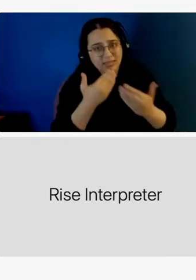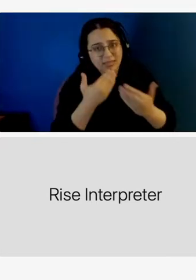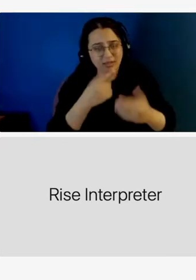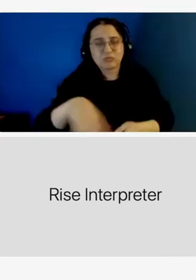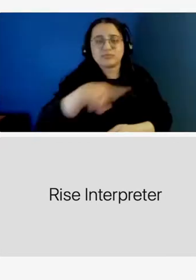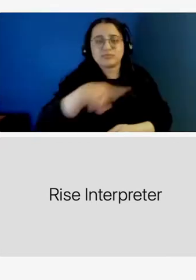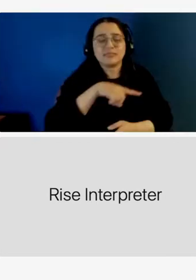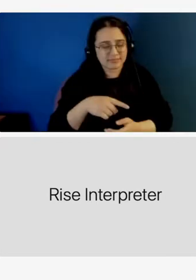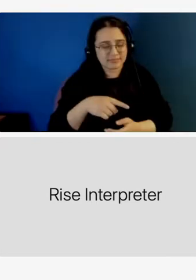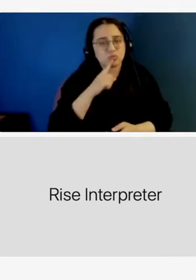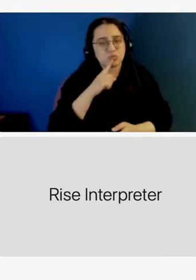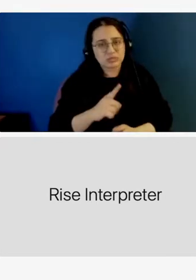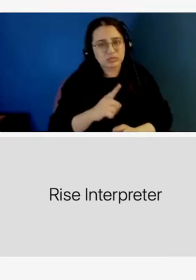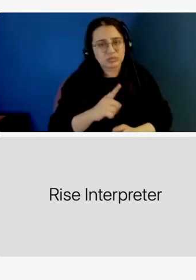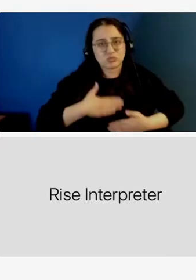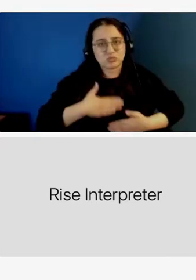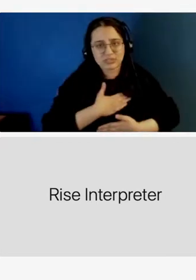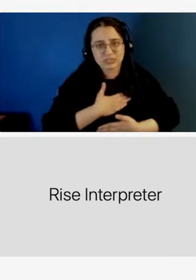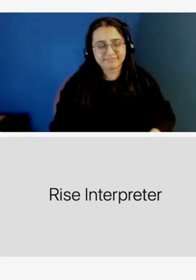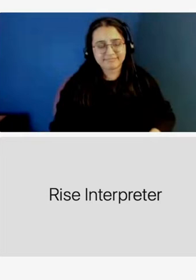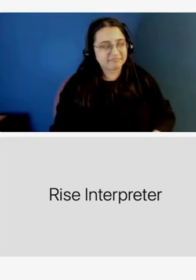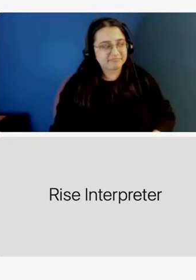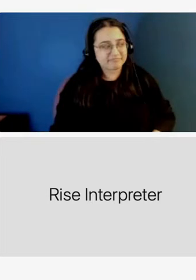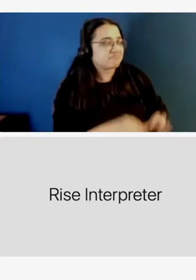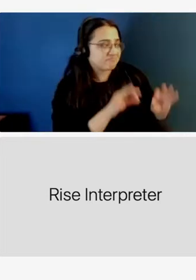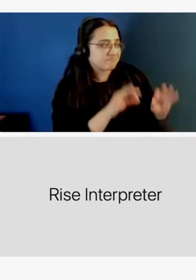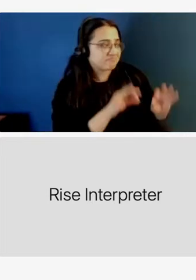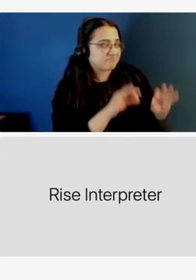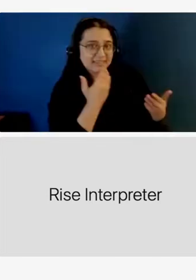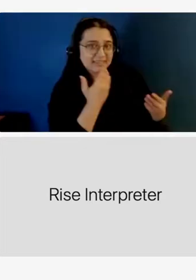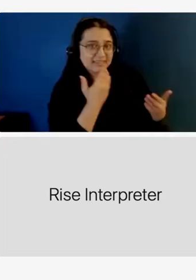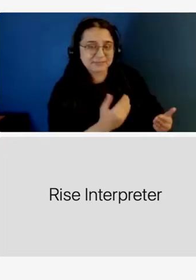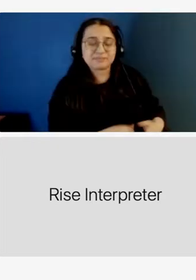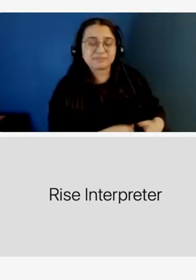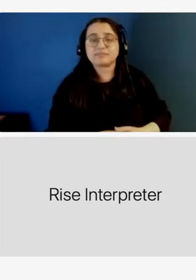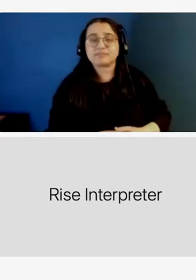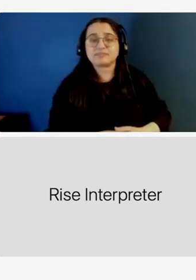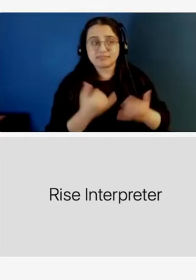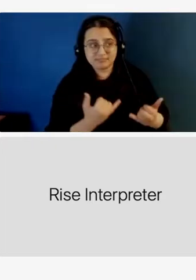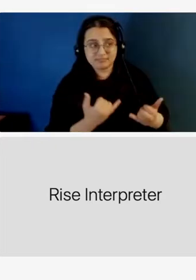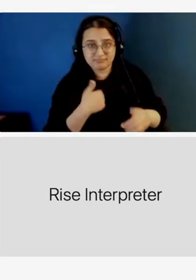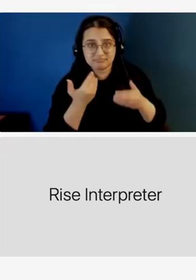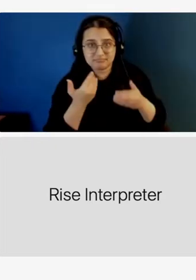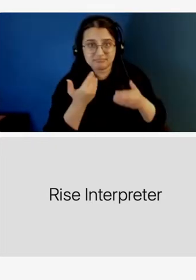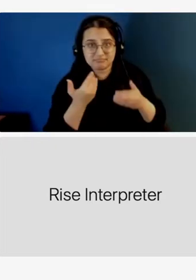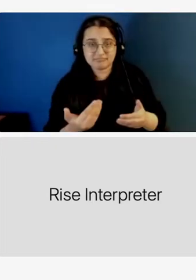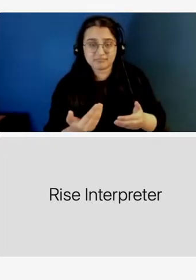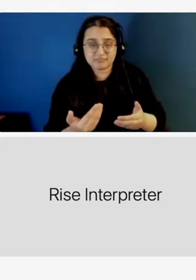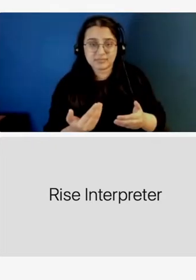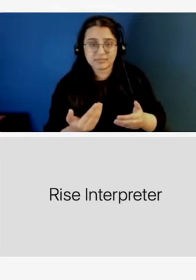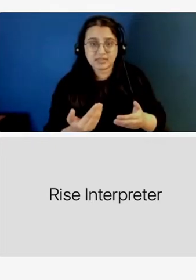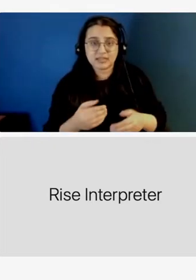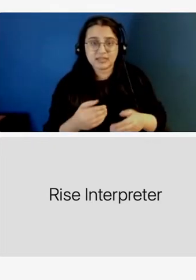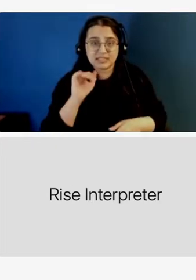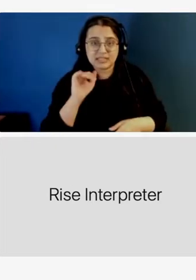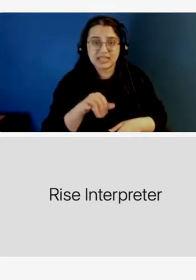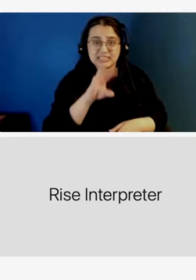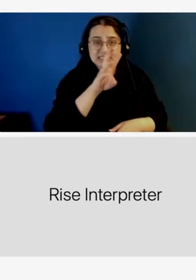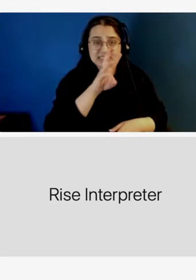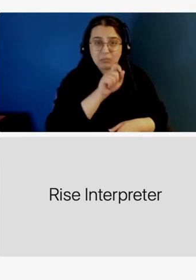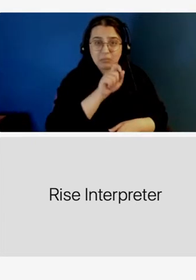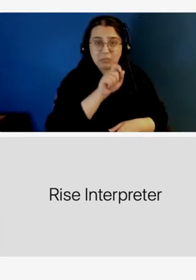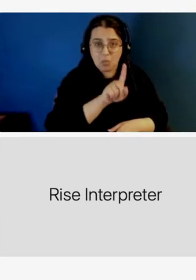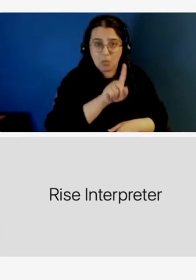All right, could I have a motion then for items 6.1 through 6.6